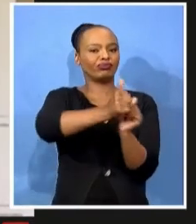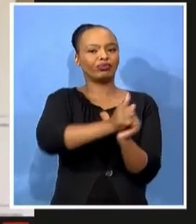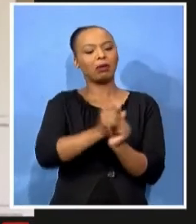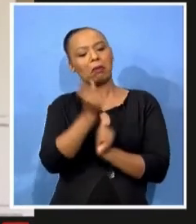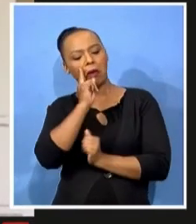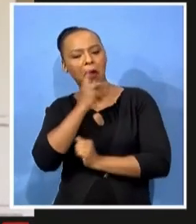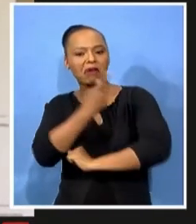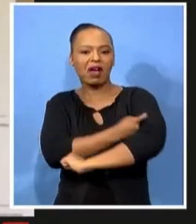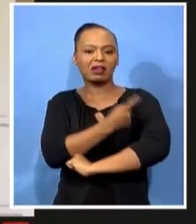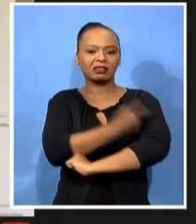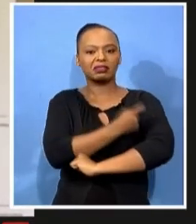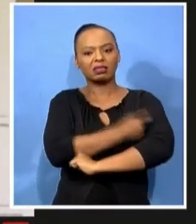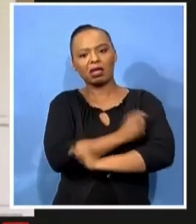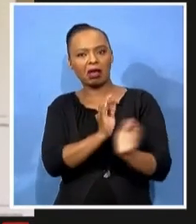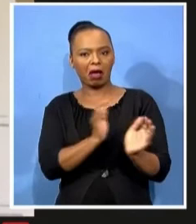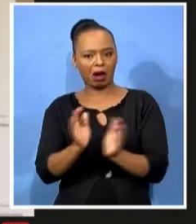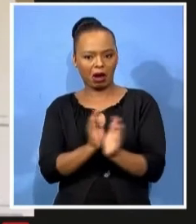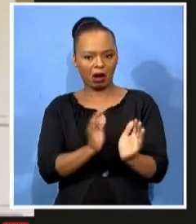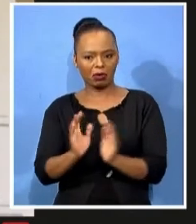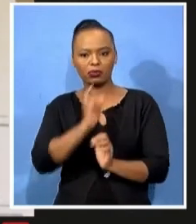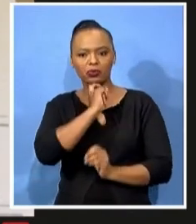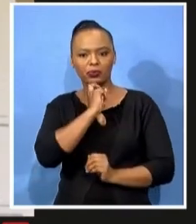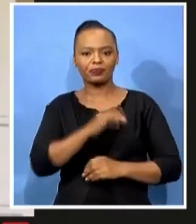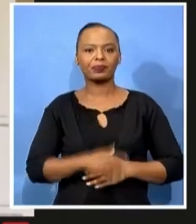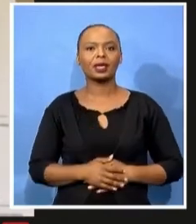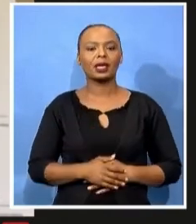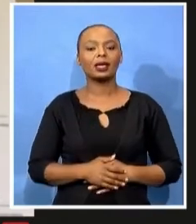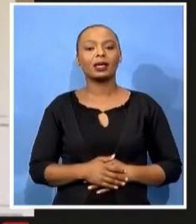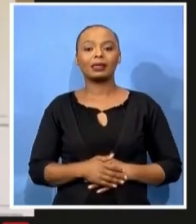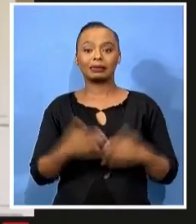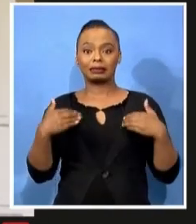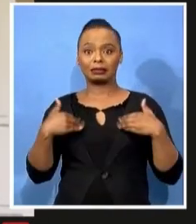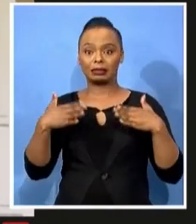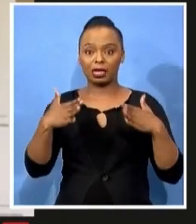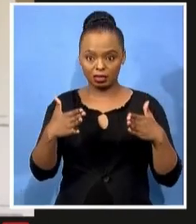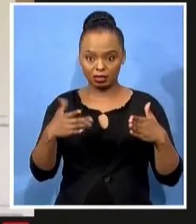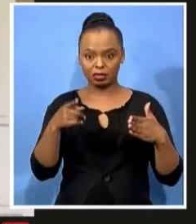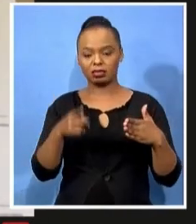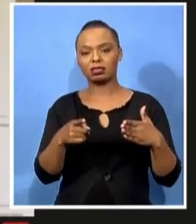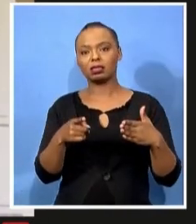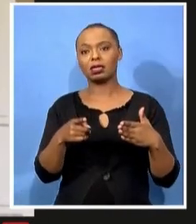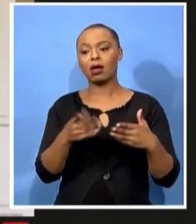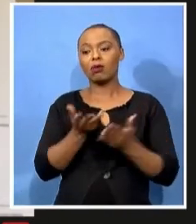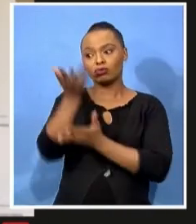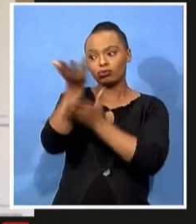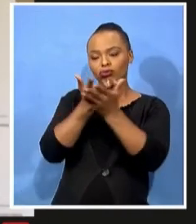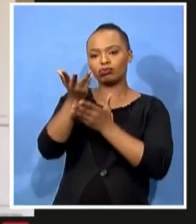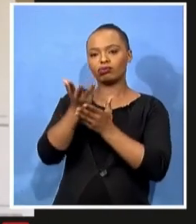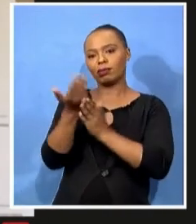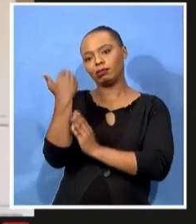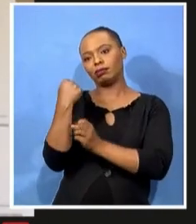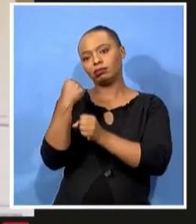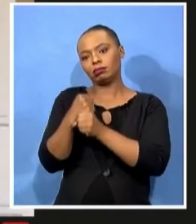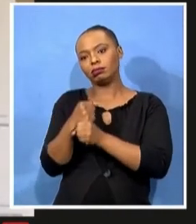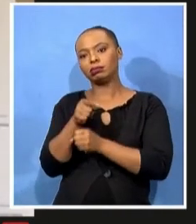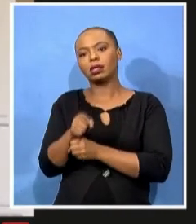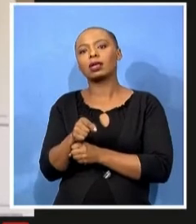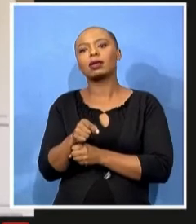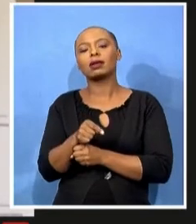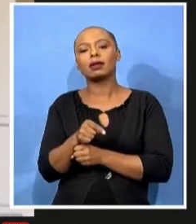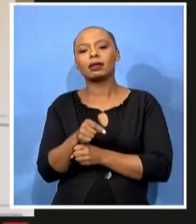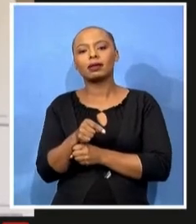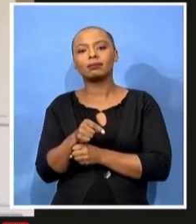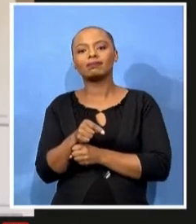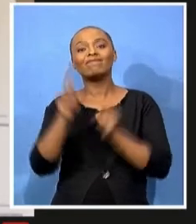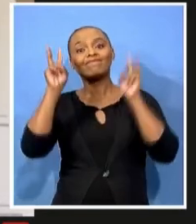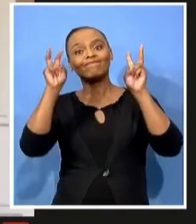this discussion mid-year, the issue was in particular about two approaches. One approach